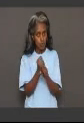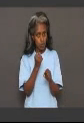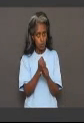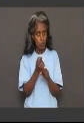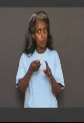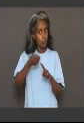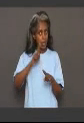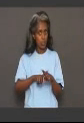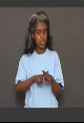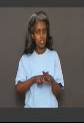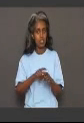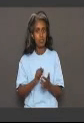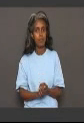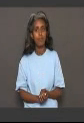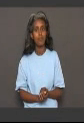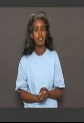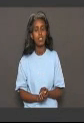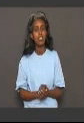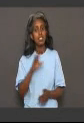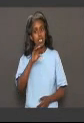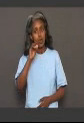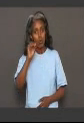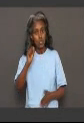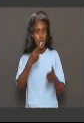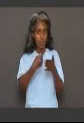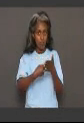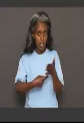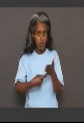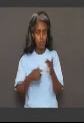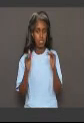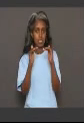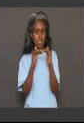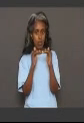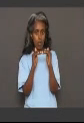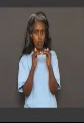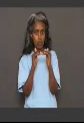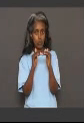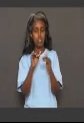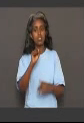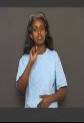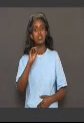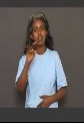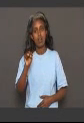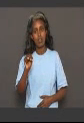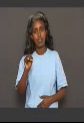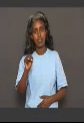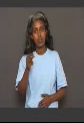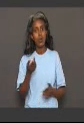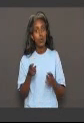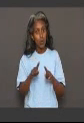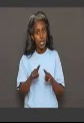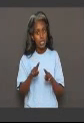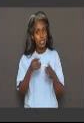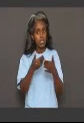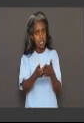backwards. The cosine value is equal to the sine when it